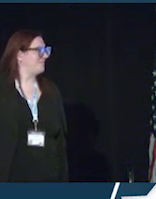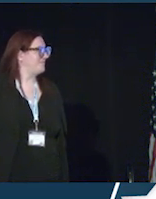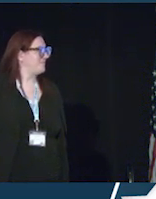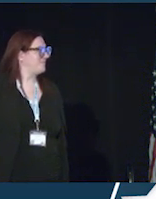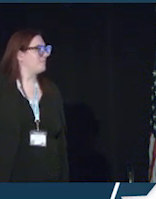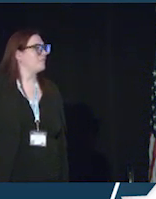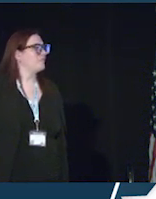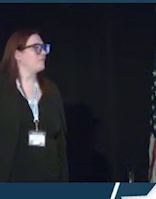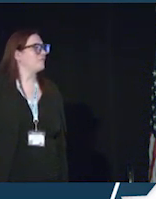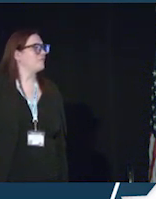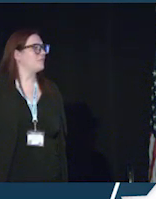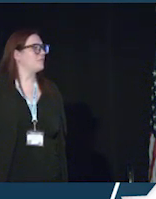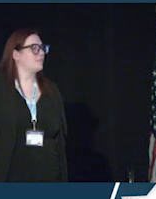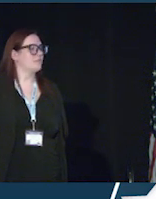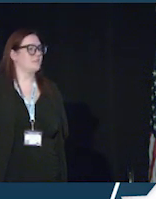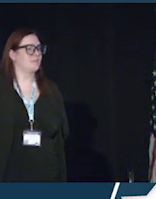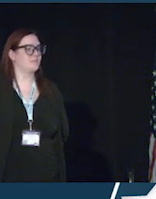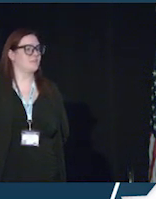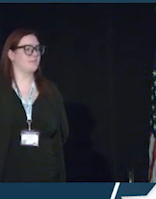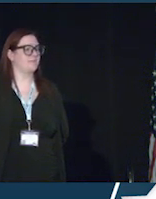Party.